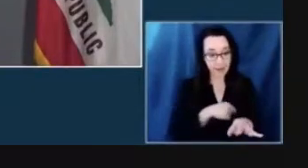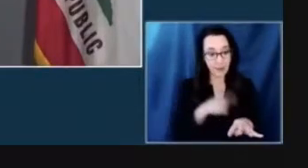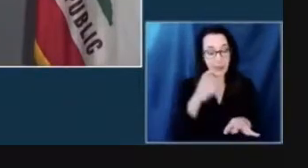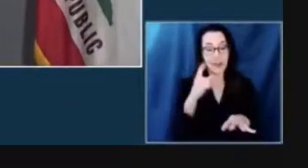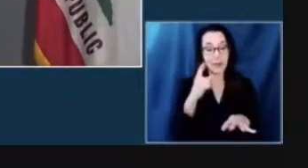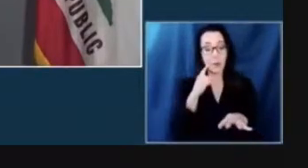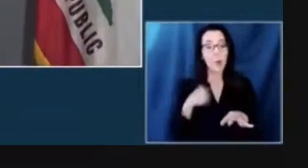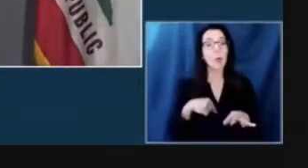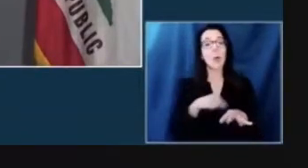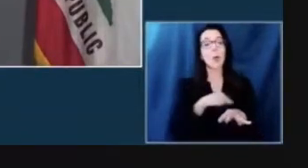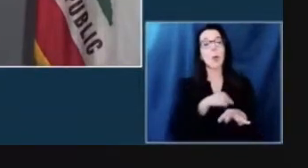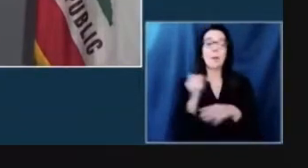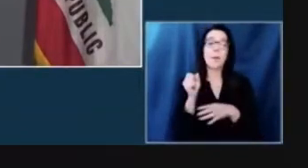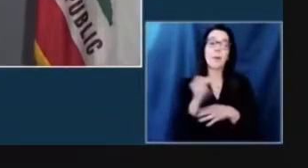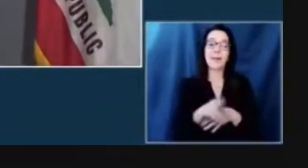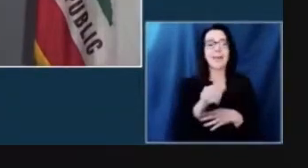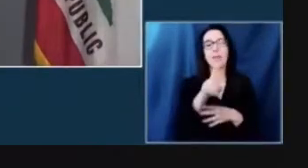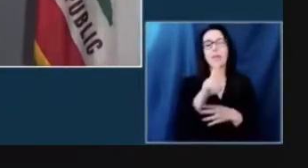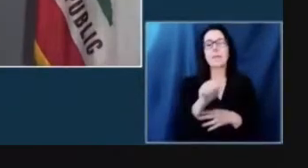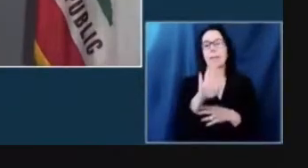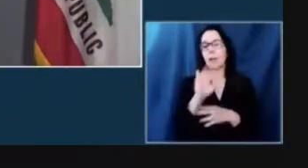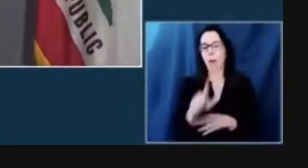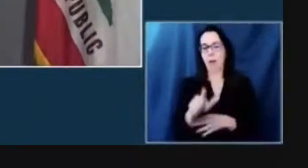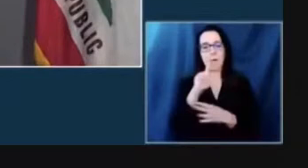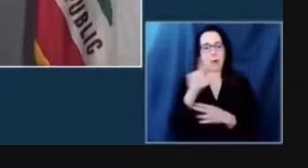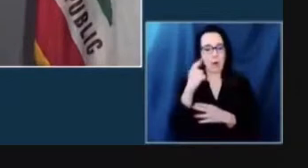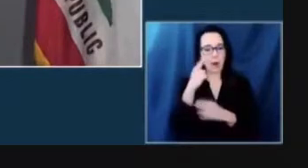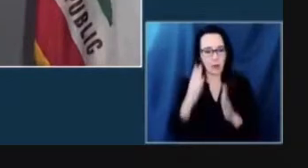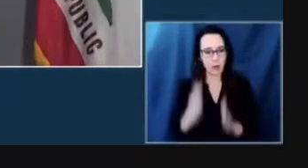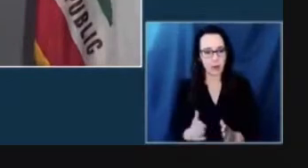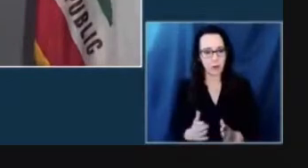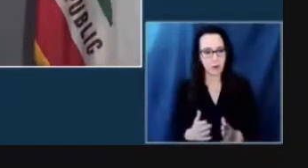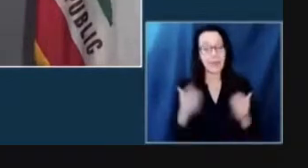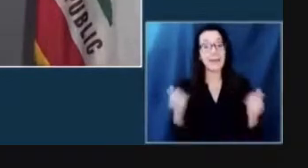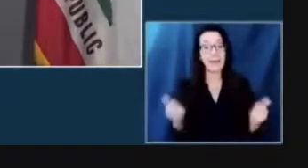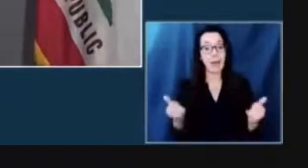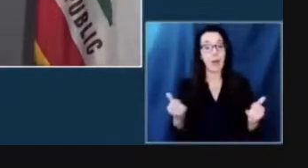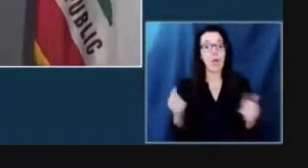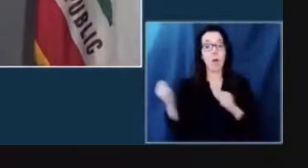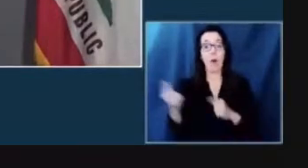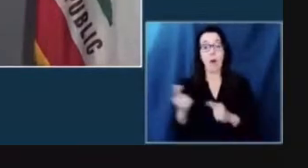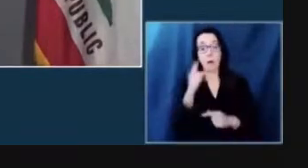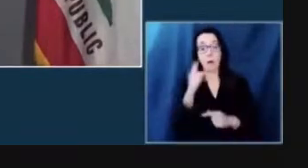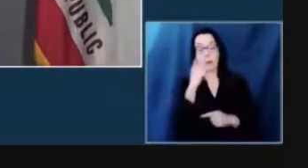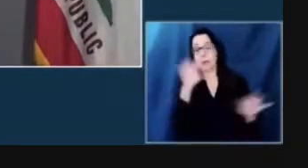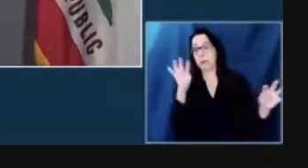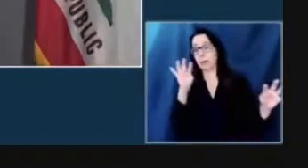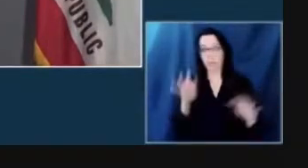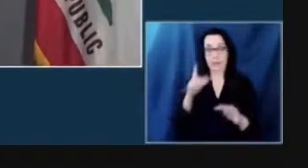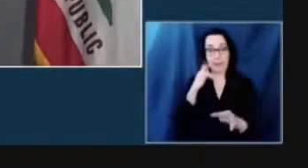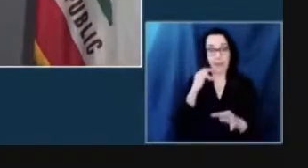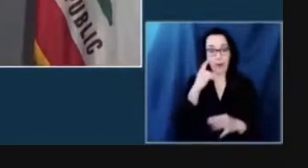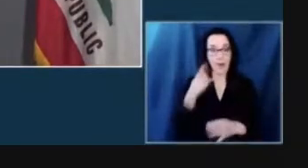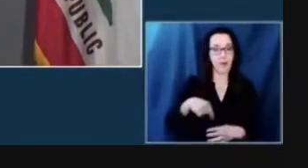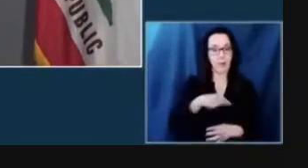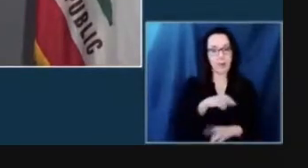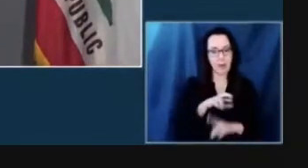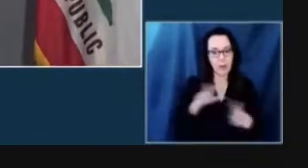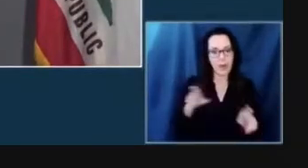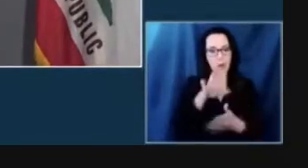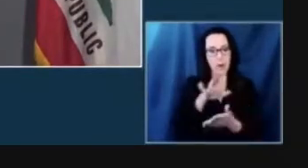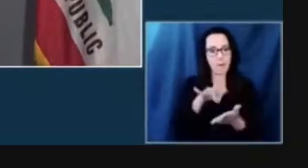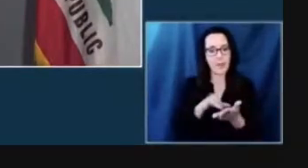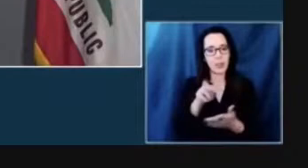governor. And all eyes now are on California as Democrats organize for these midterm elections, consequential for